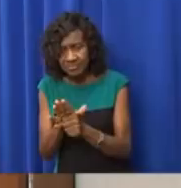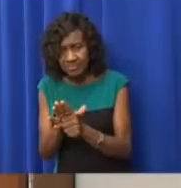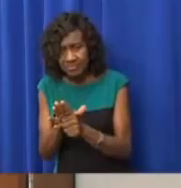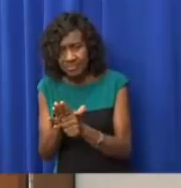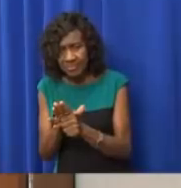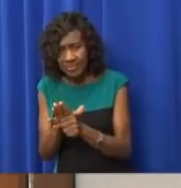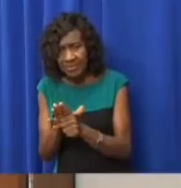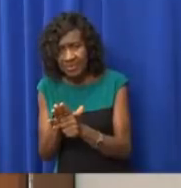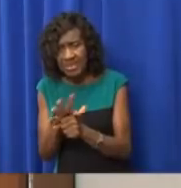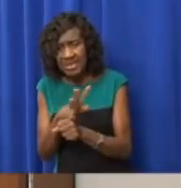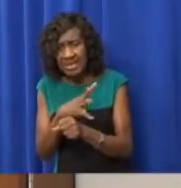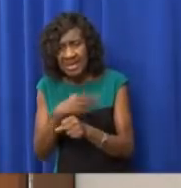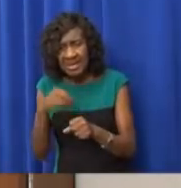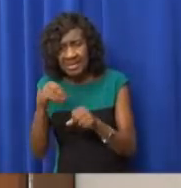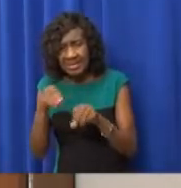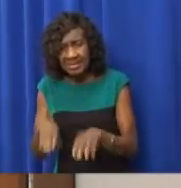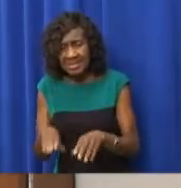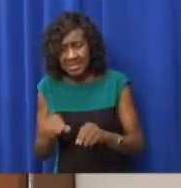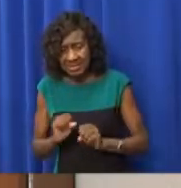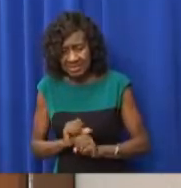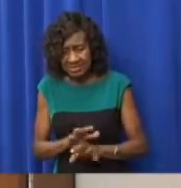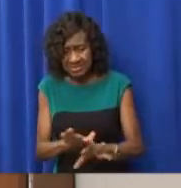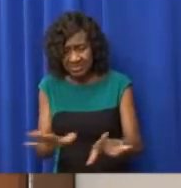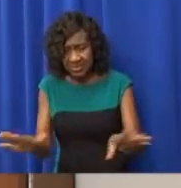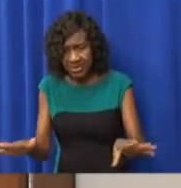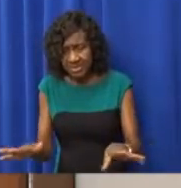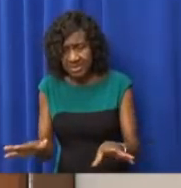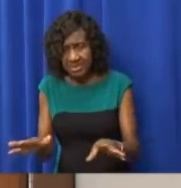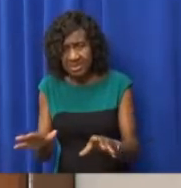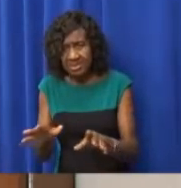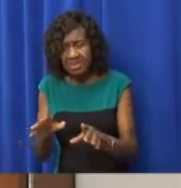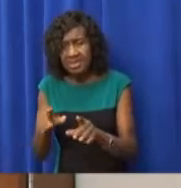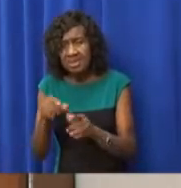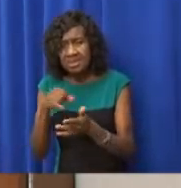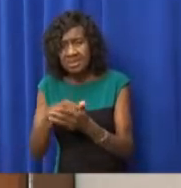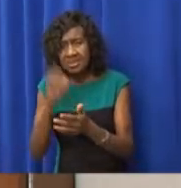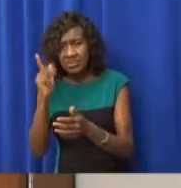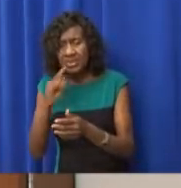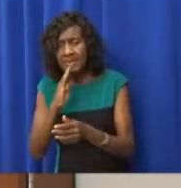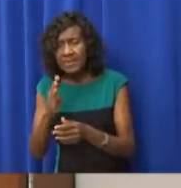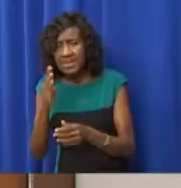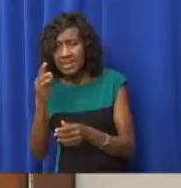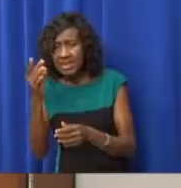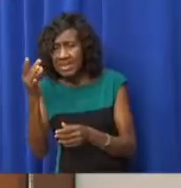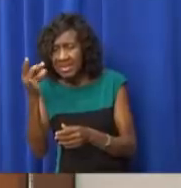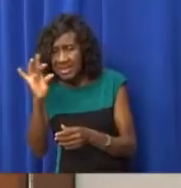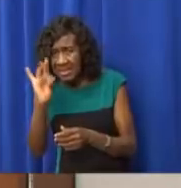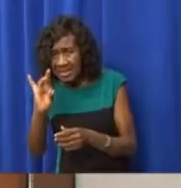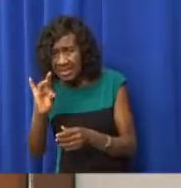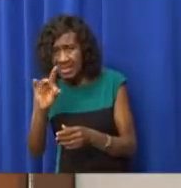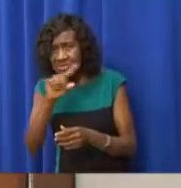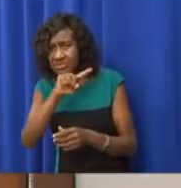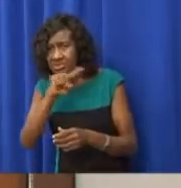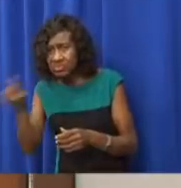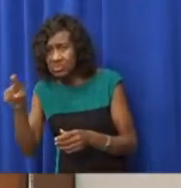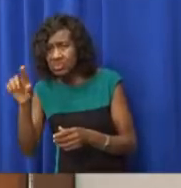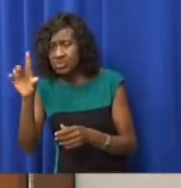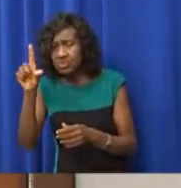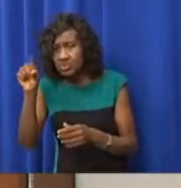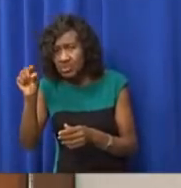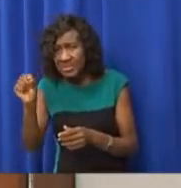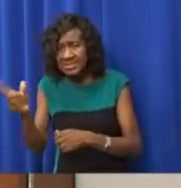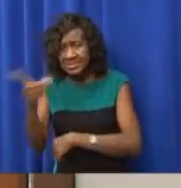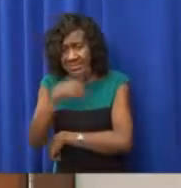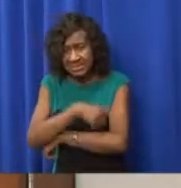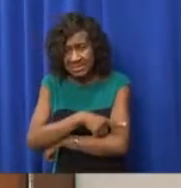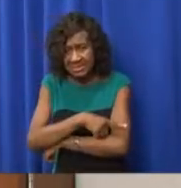And that is somewhere in the range of between 8 and 20 days. More and more results from